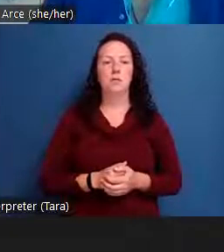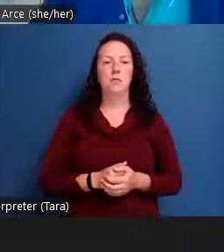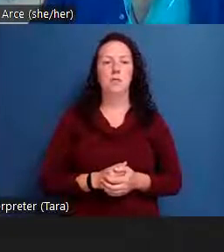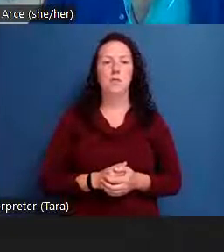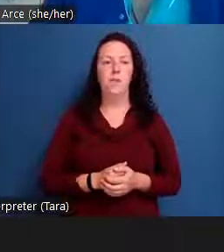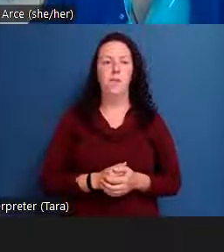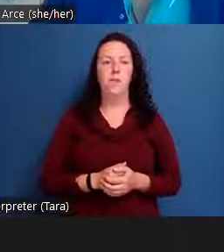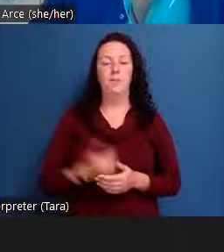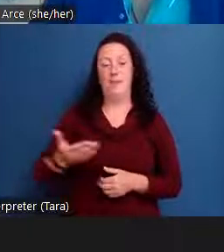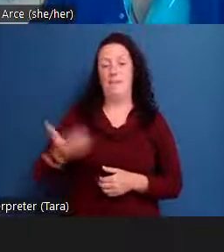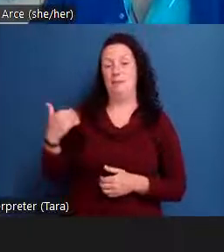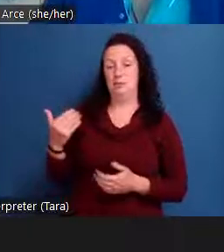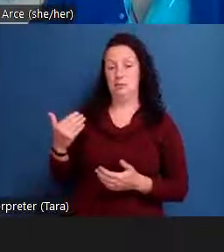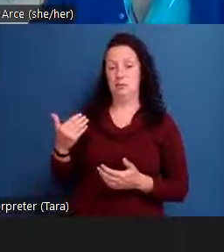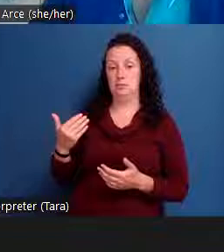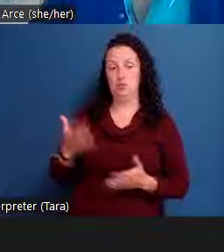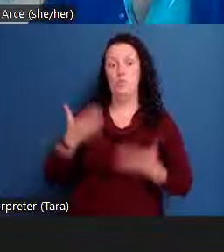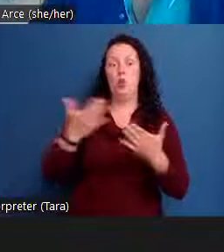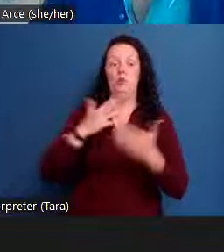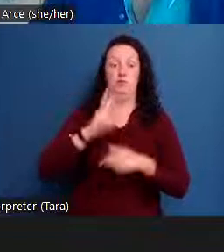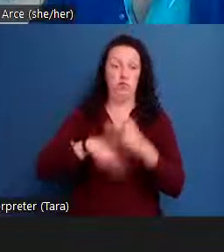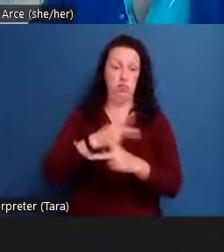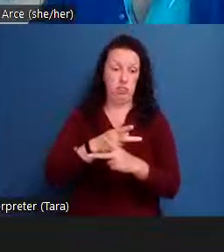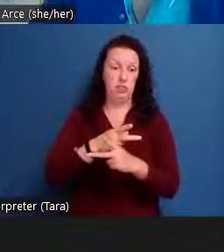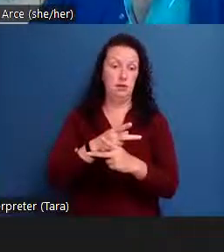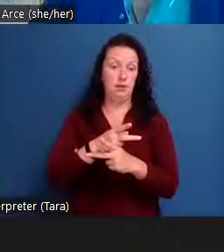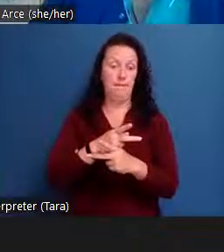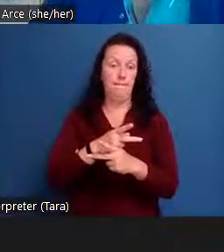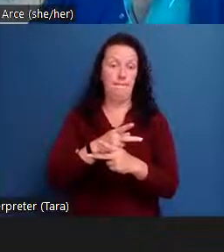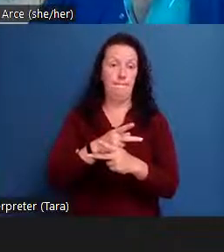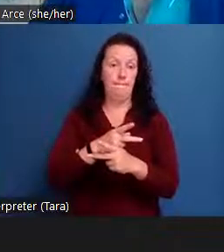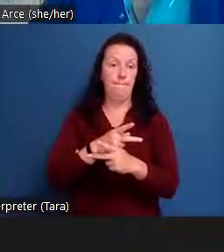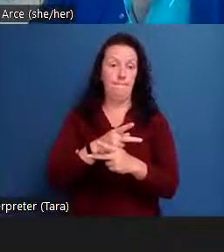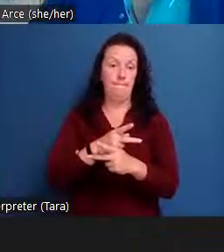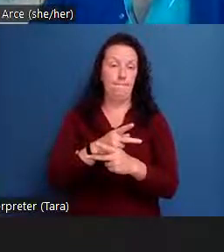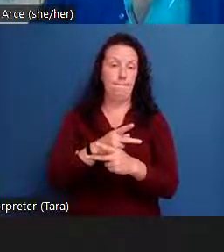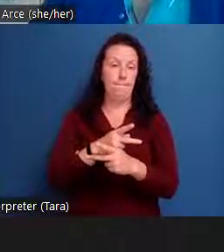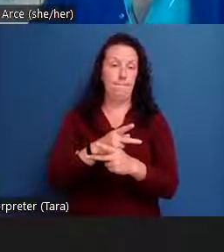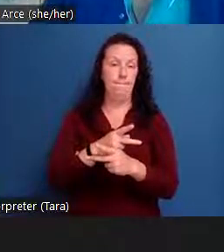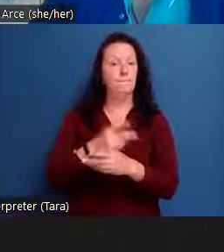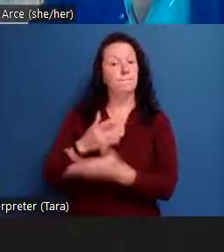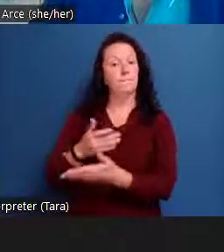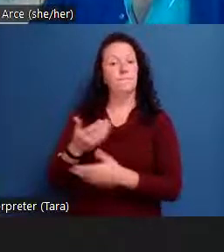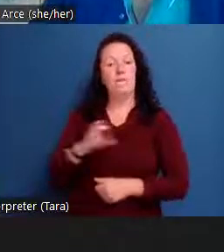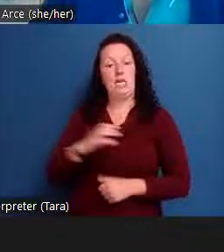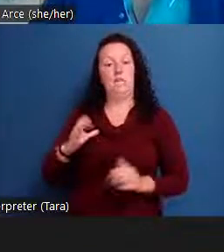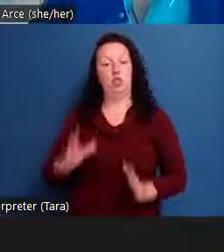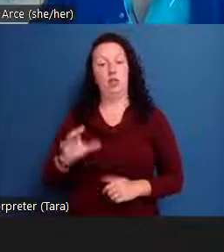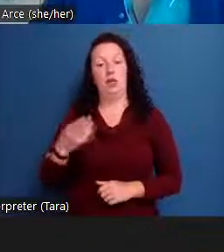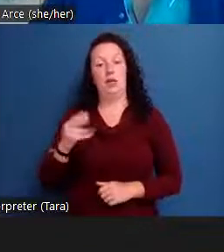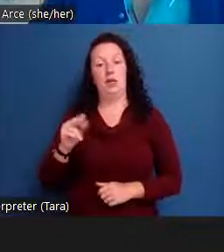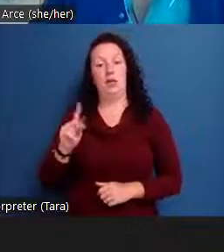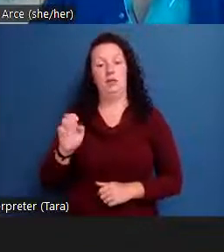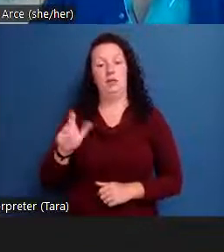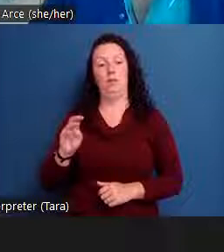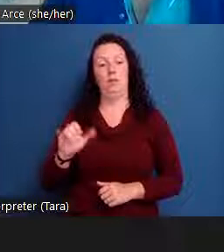proposed edition, there was an invitation from Commissioner Handelman to include names to